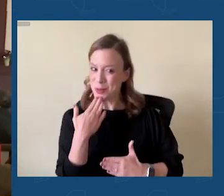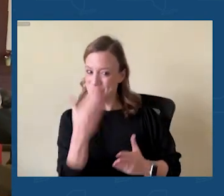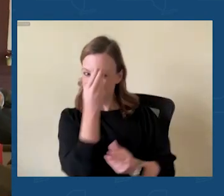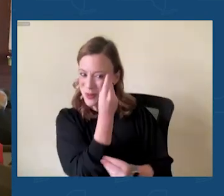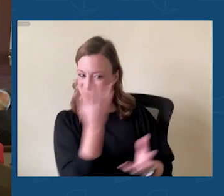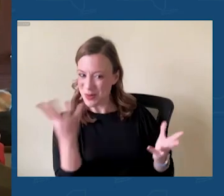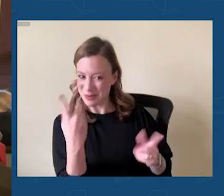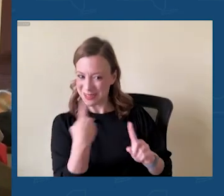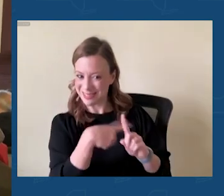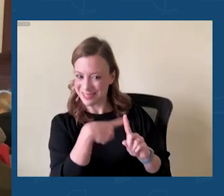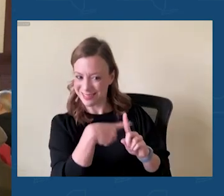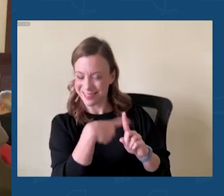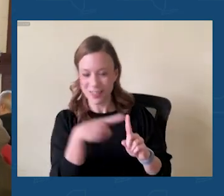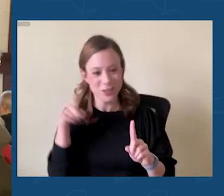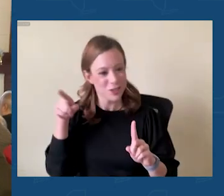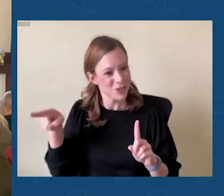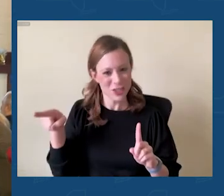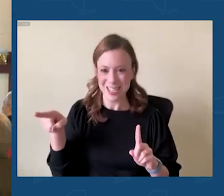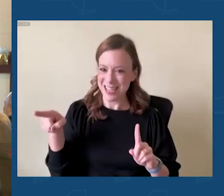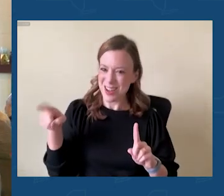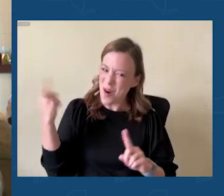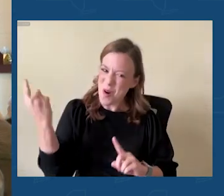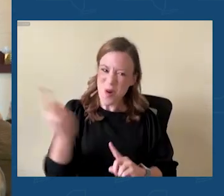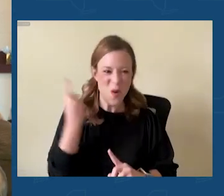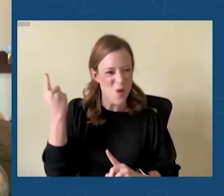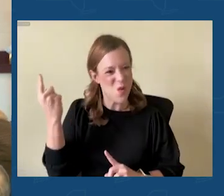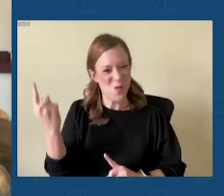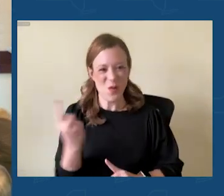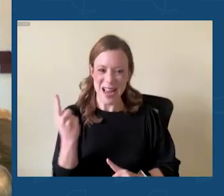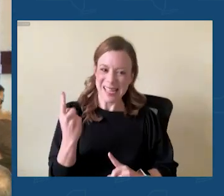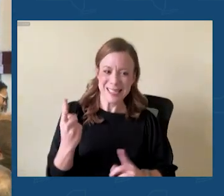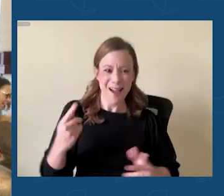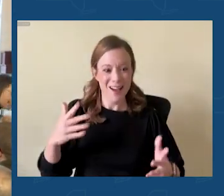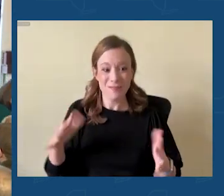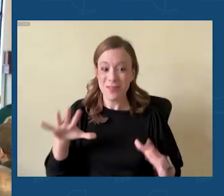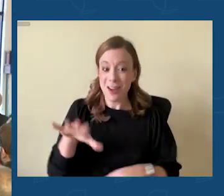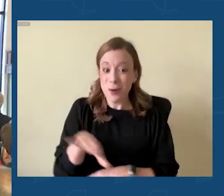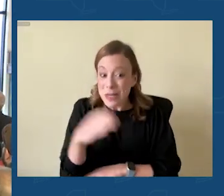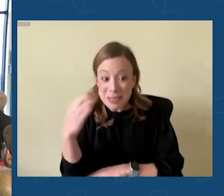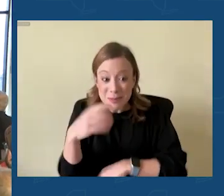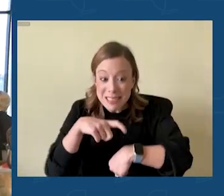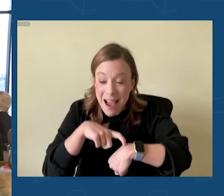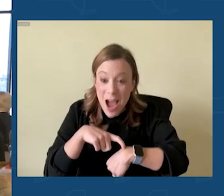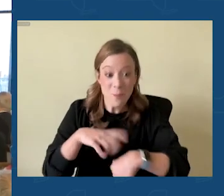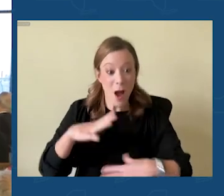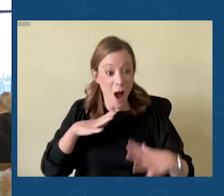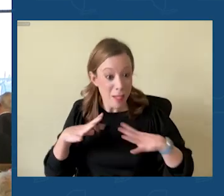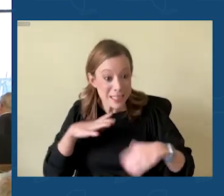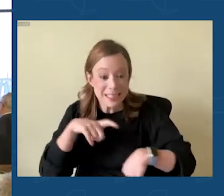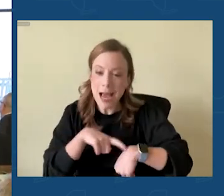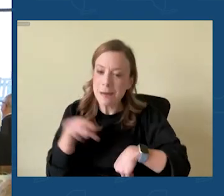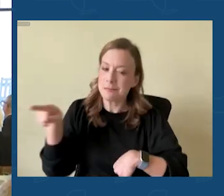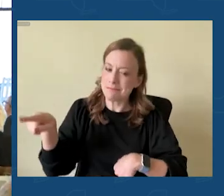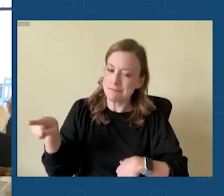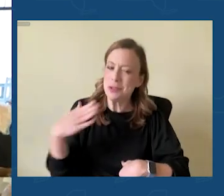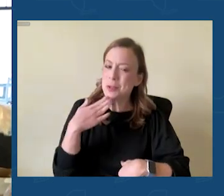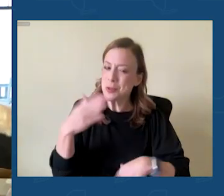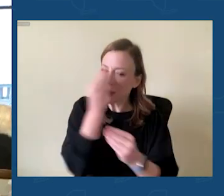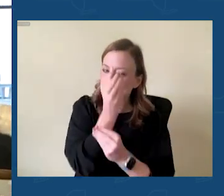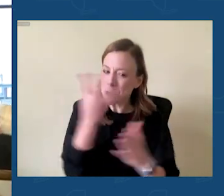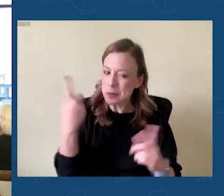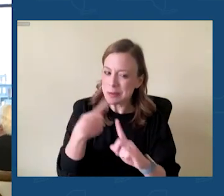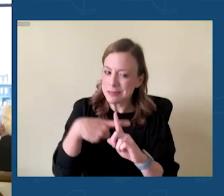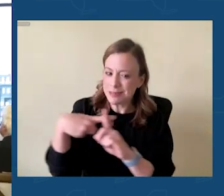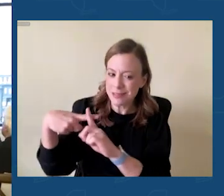not disappoint, especially during the holidays. And that's because the governor knows, being a former